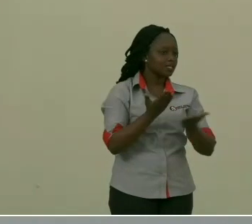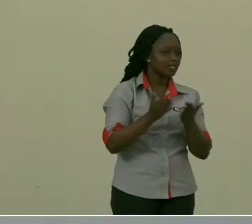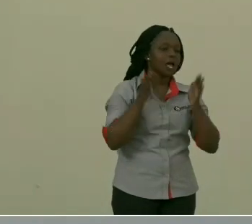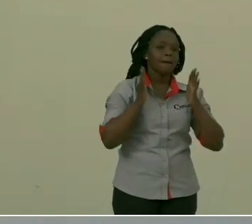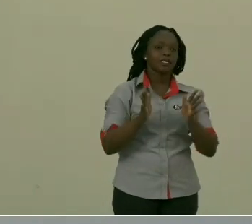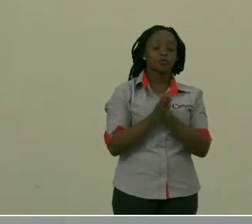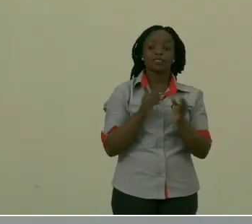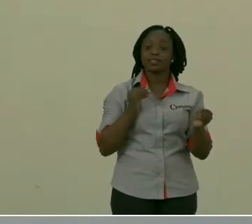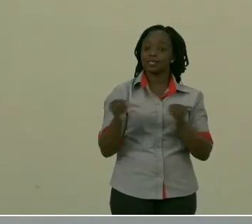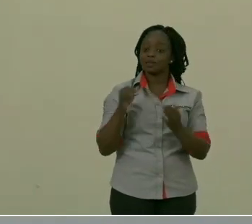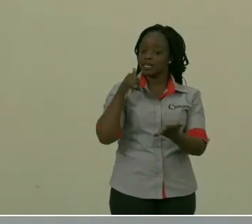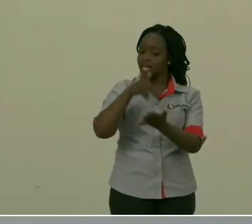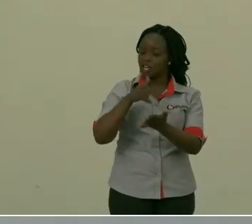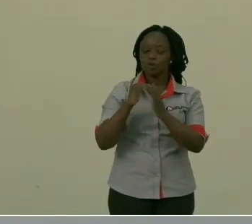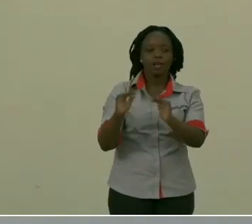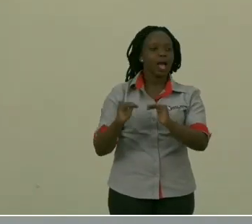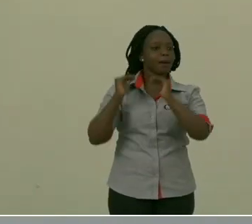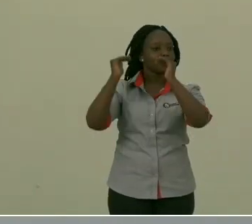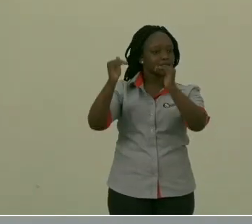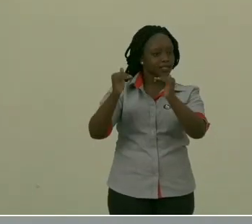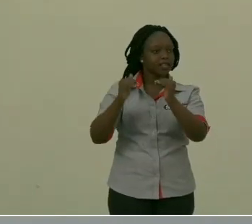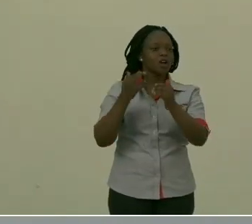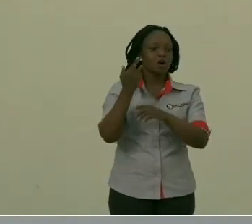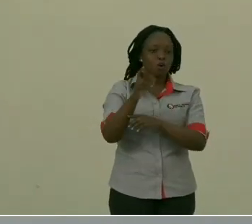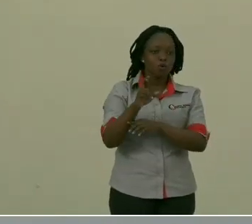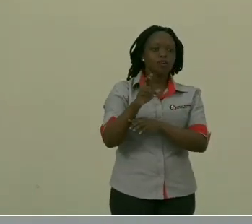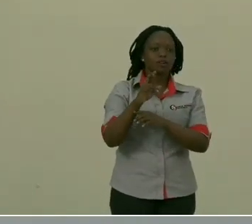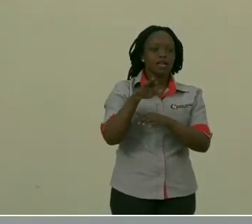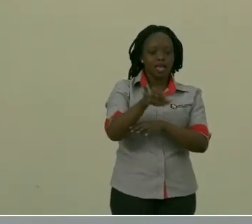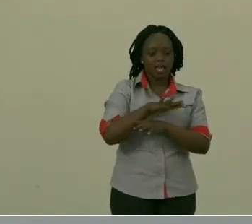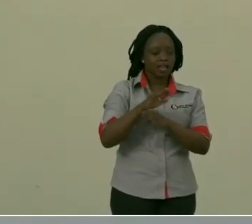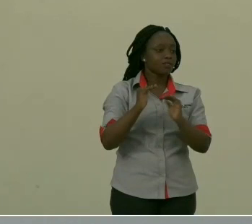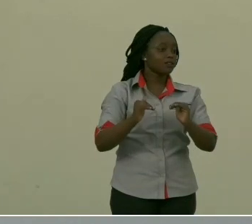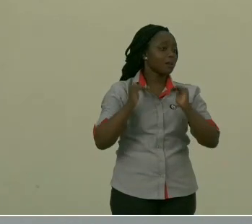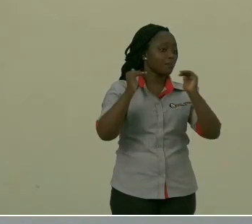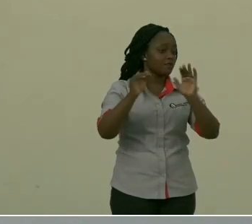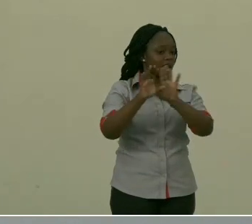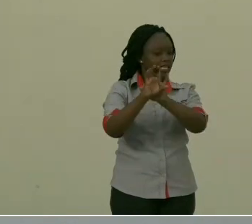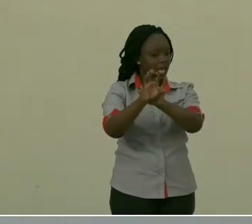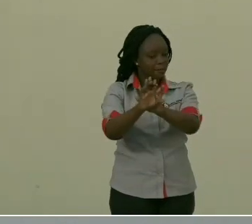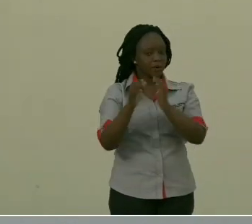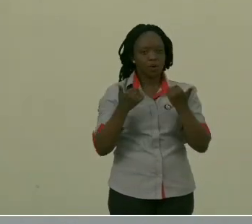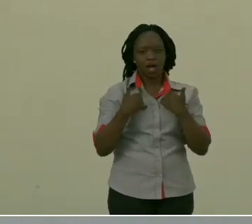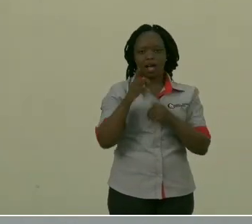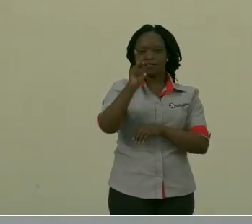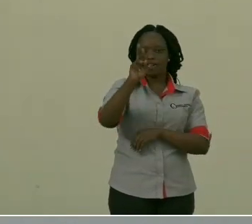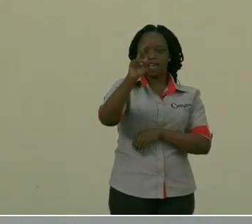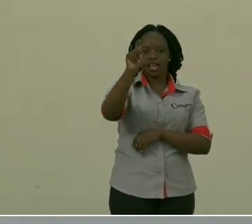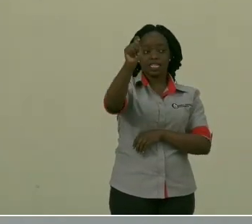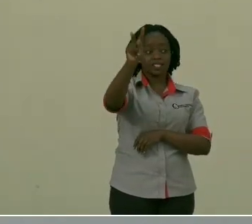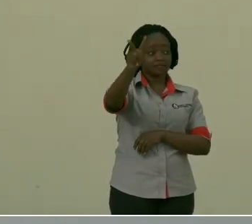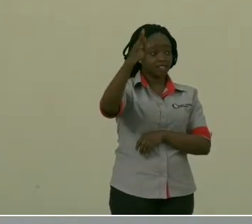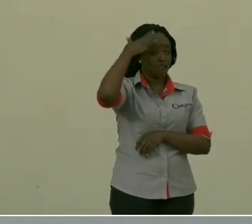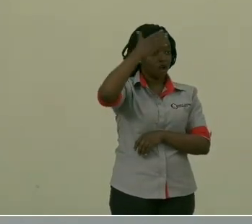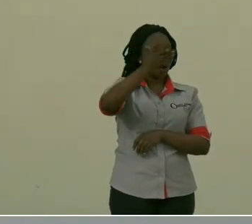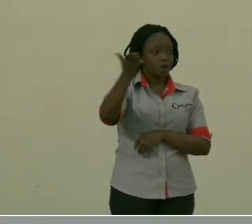persons with disability, including upgraded or refurbished facilities. For instance, also we have a KRA TV,